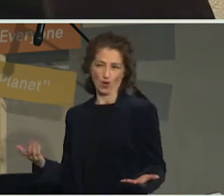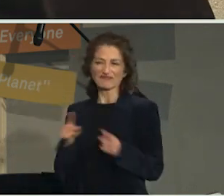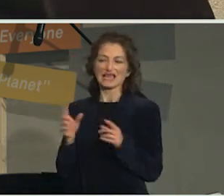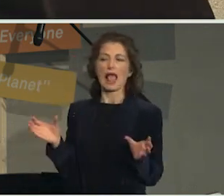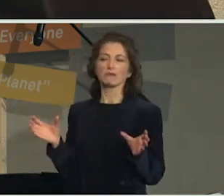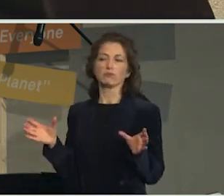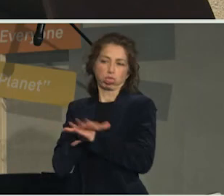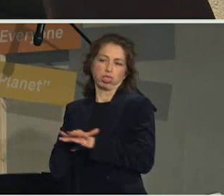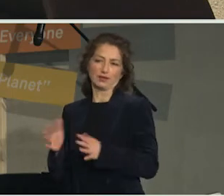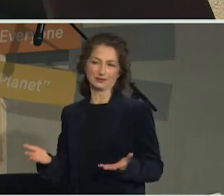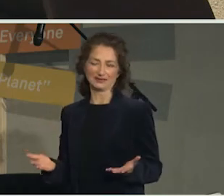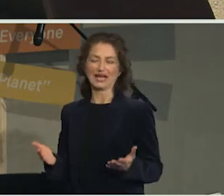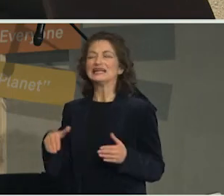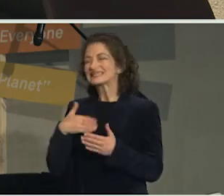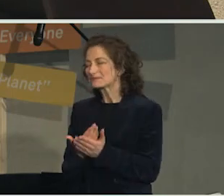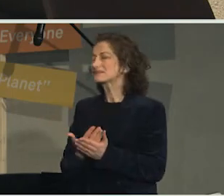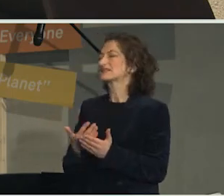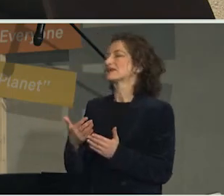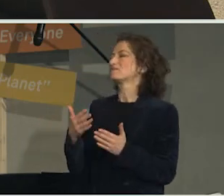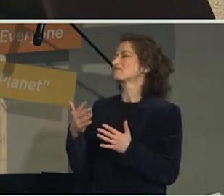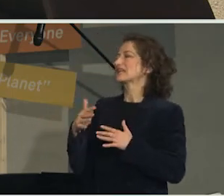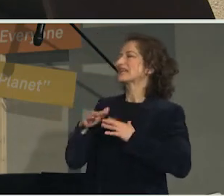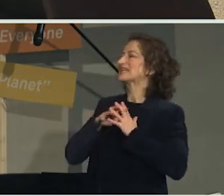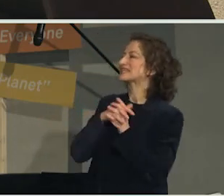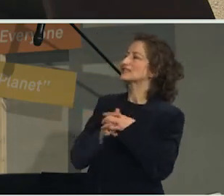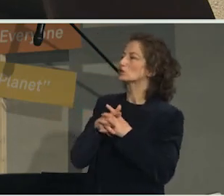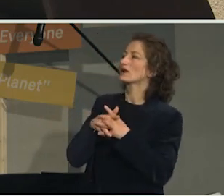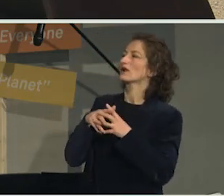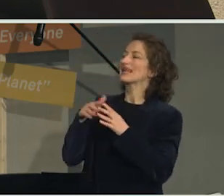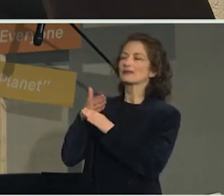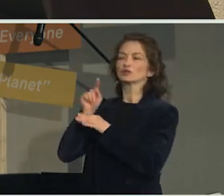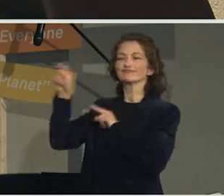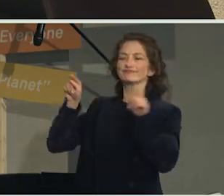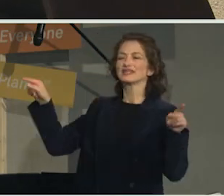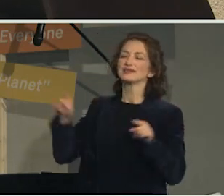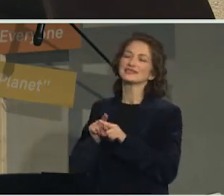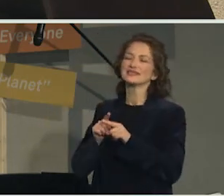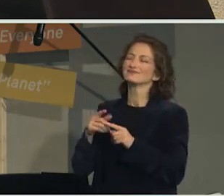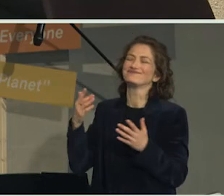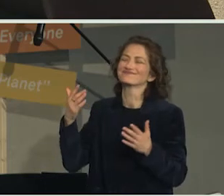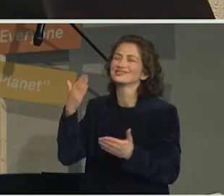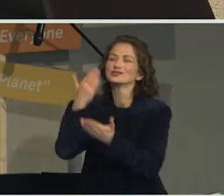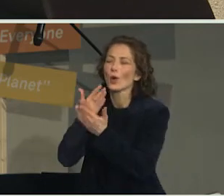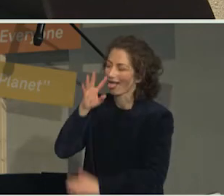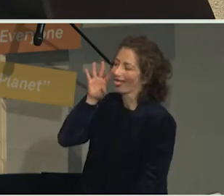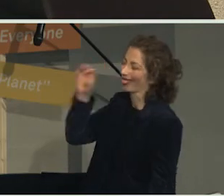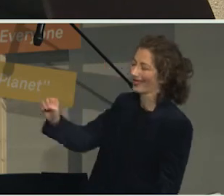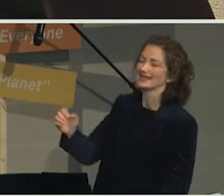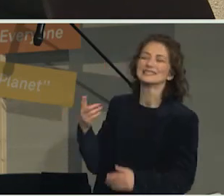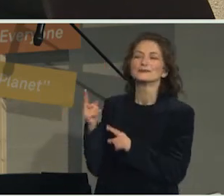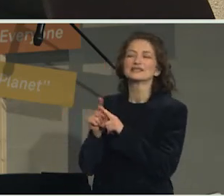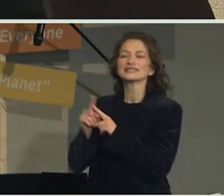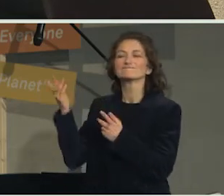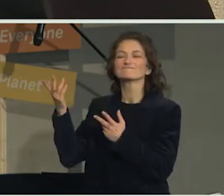are ways in which intersectionality has been taken up that reflect a lack of engagement with any of the texts